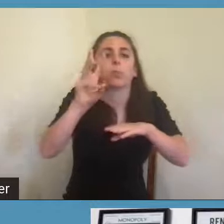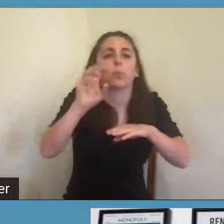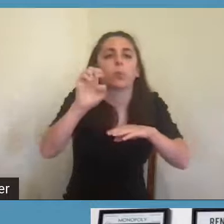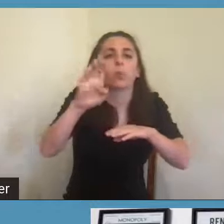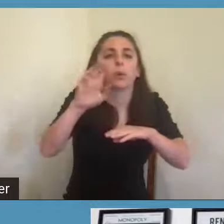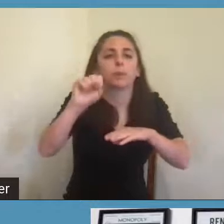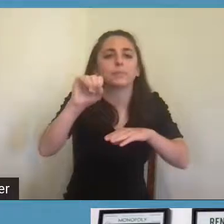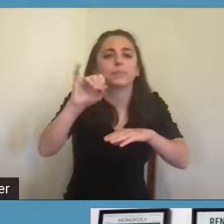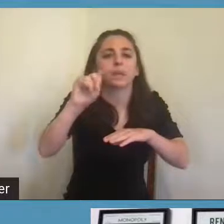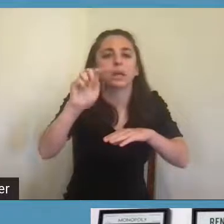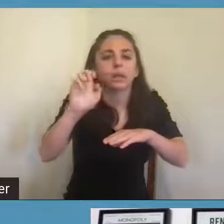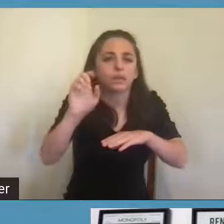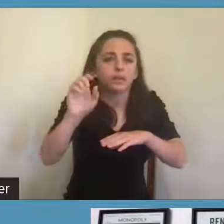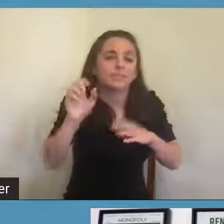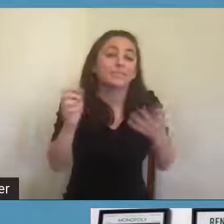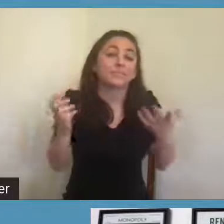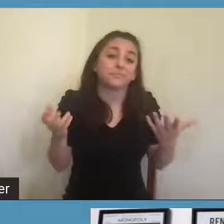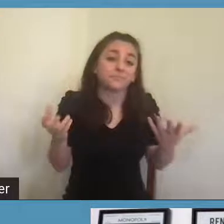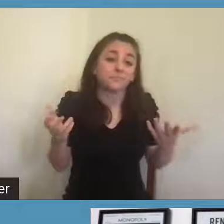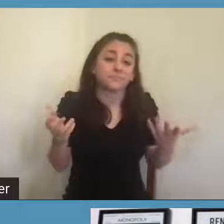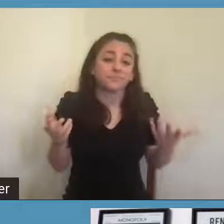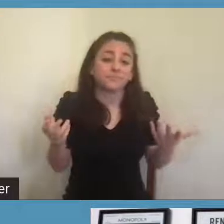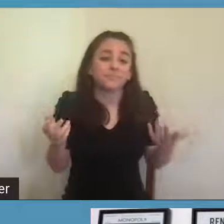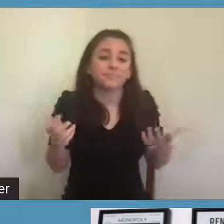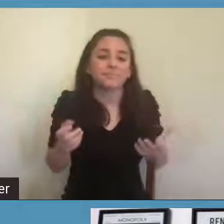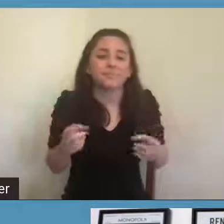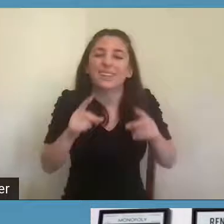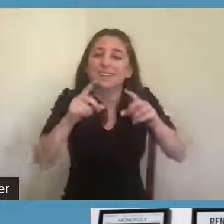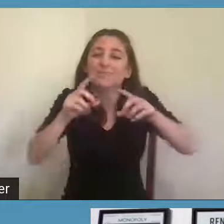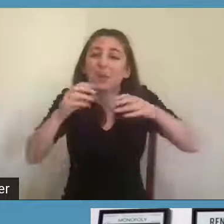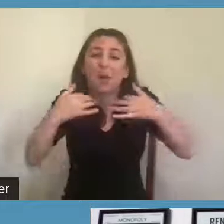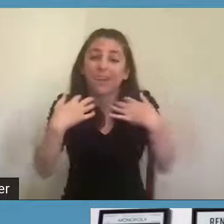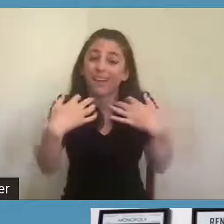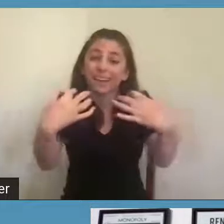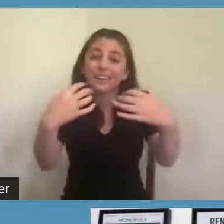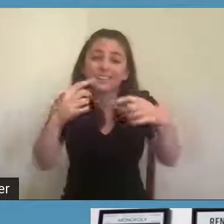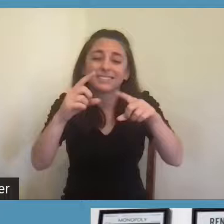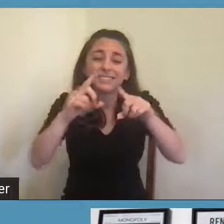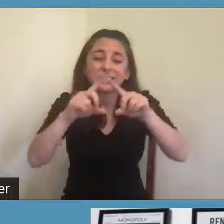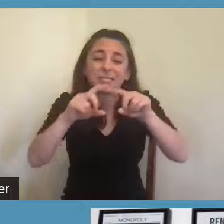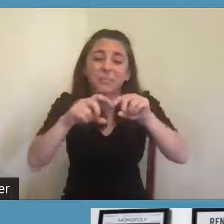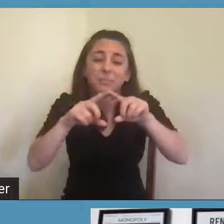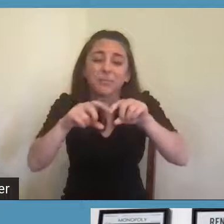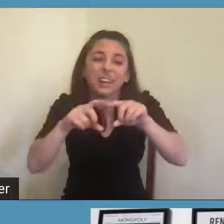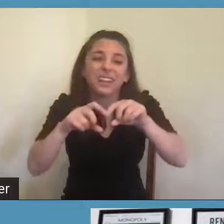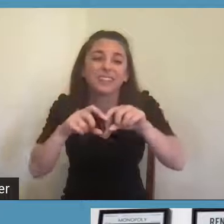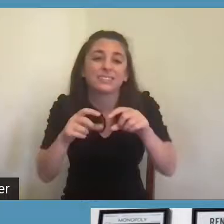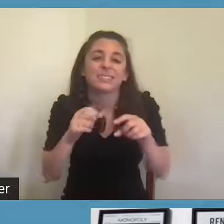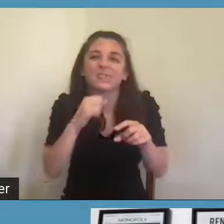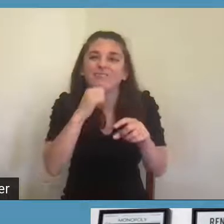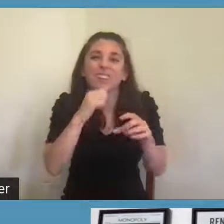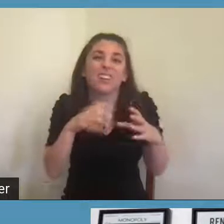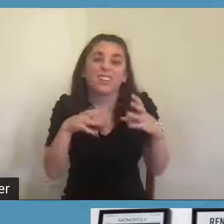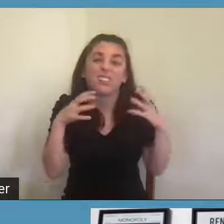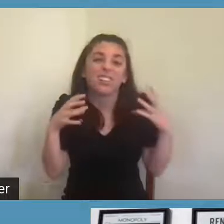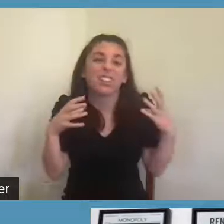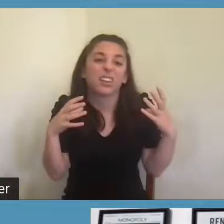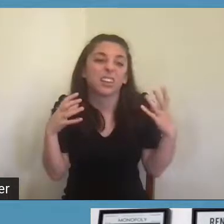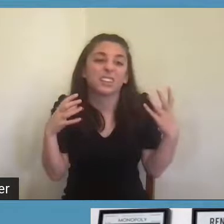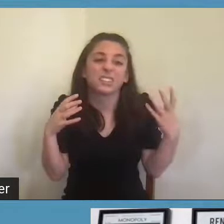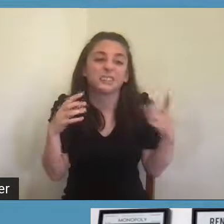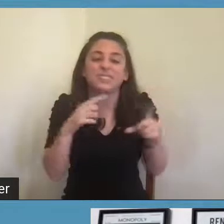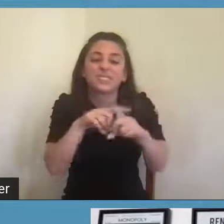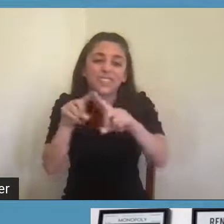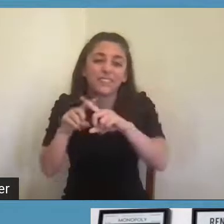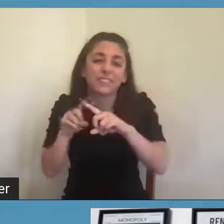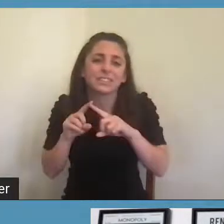At this point, pending your audience, not much. I mean, we've got a lot